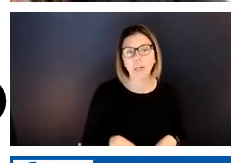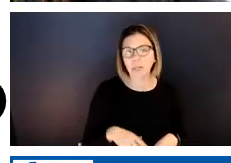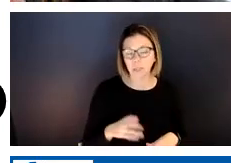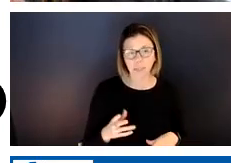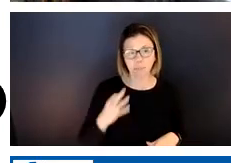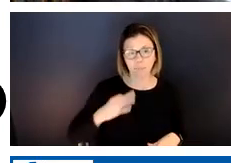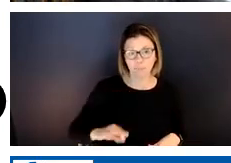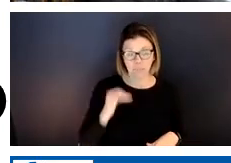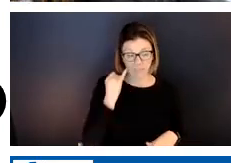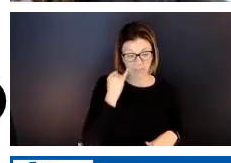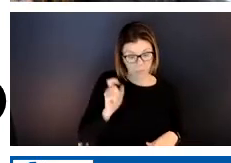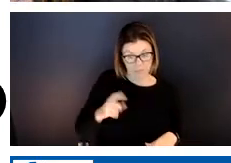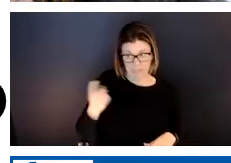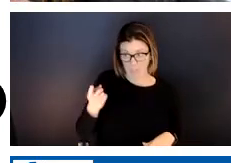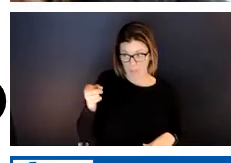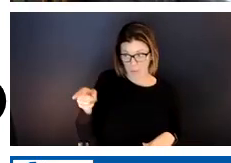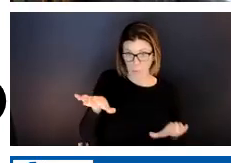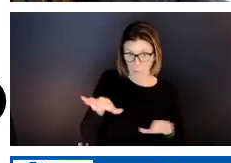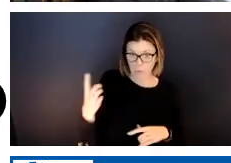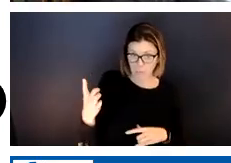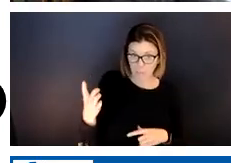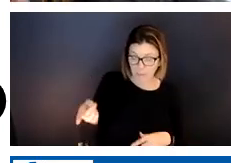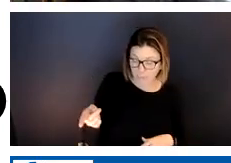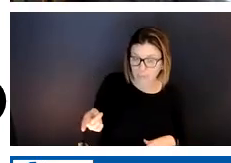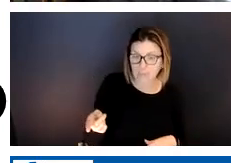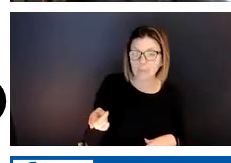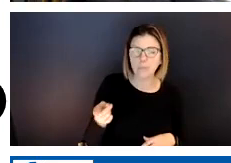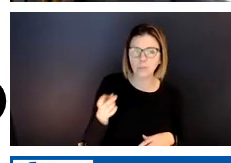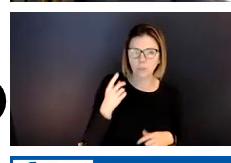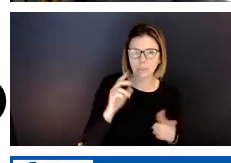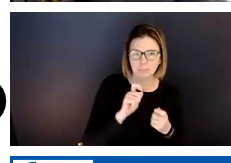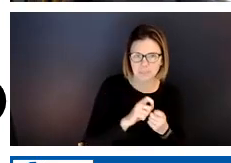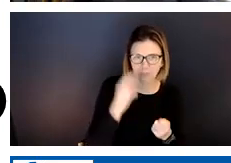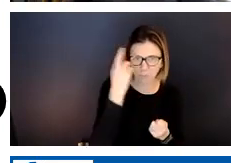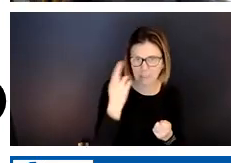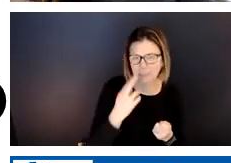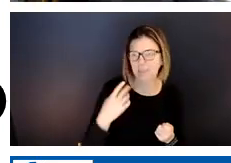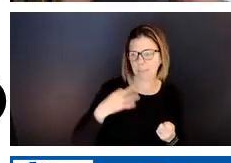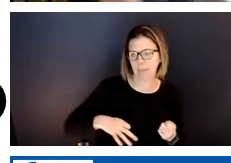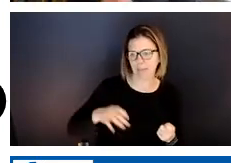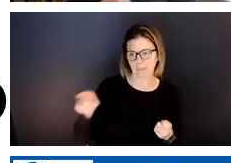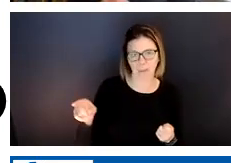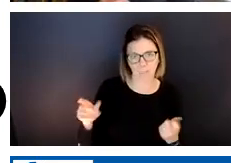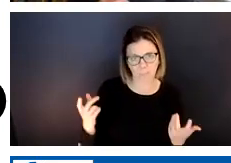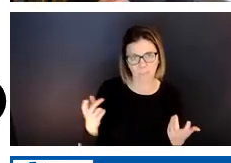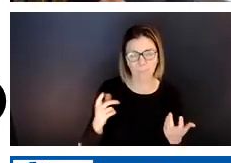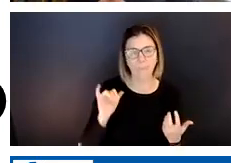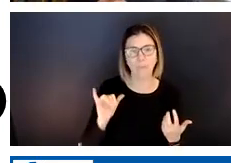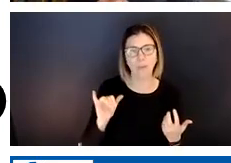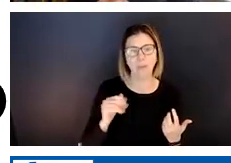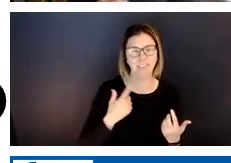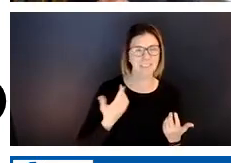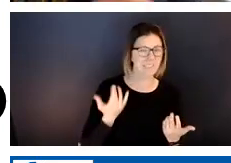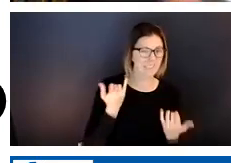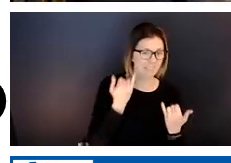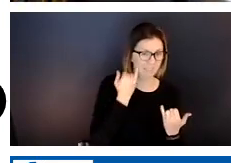need someone to do something that is for a purpose or to their benefit that they may be a bit resistant